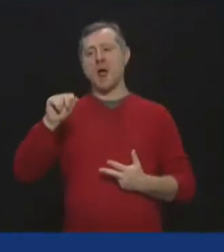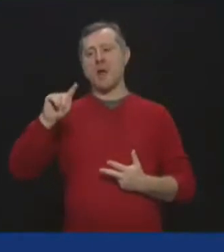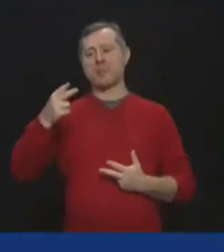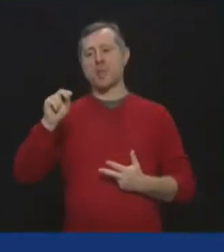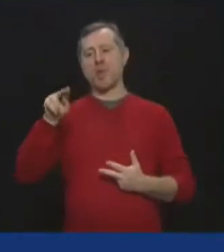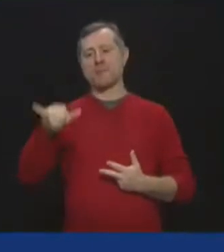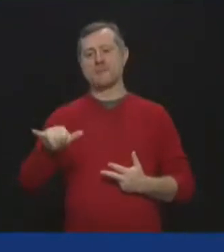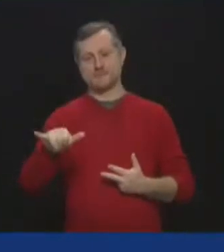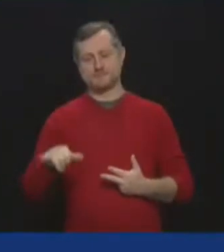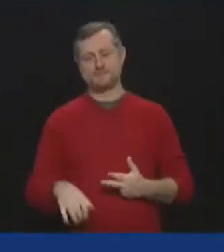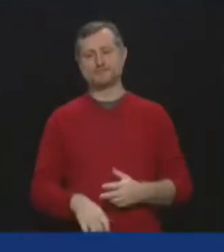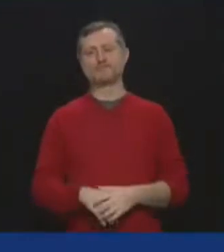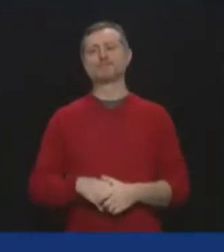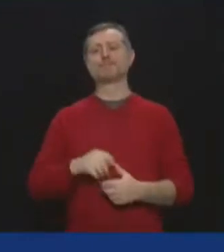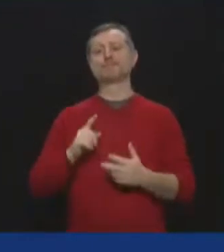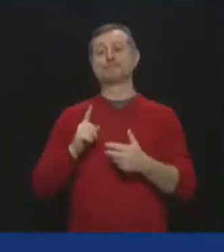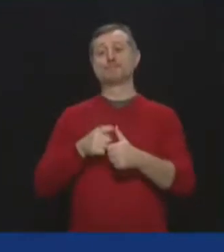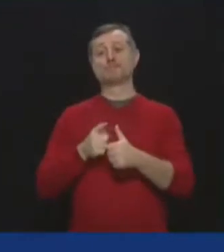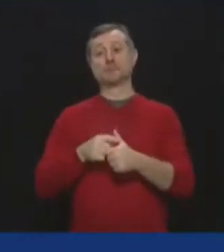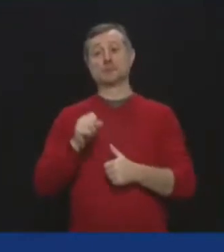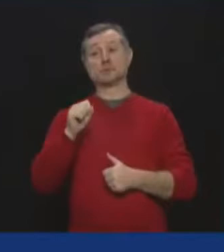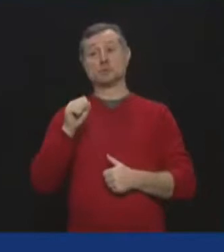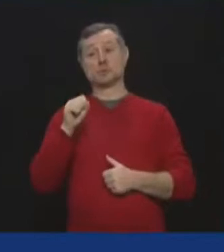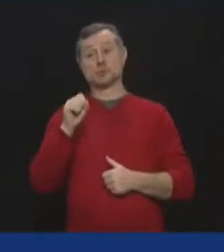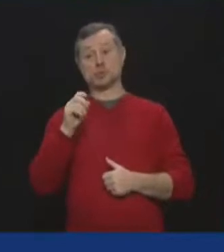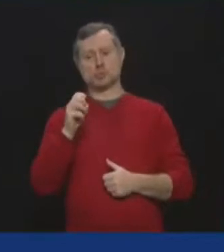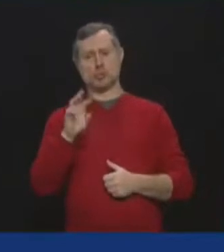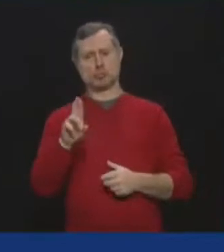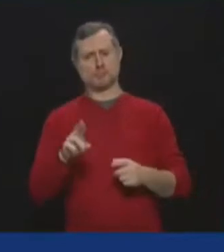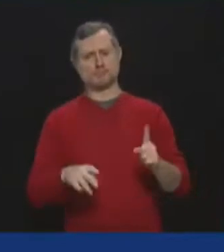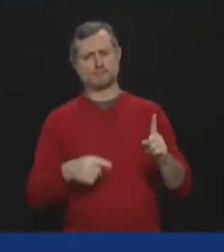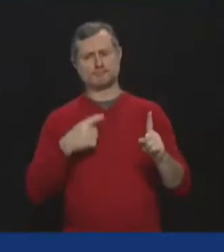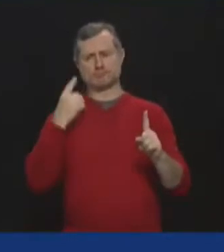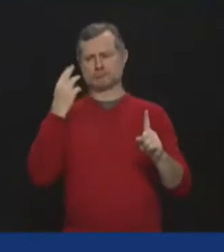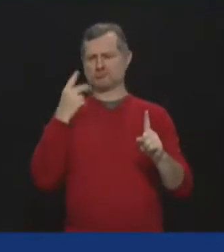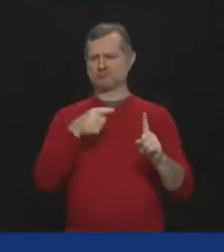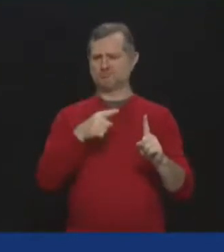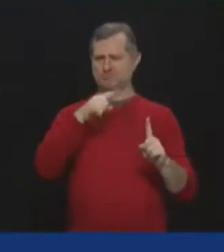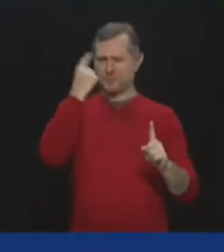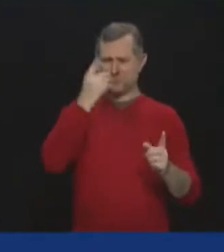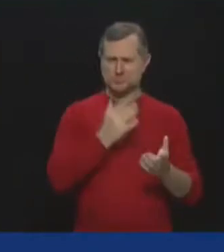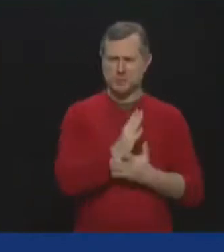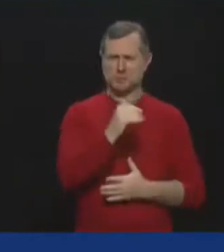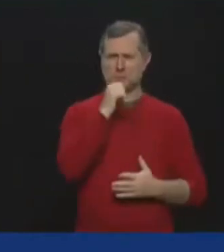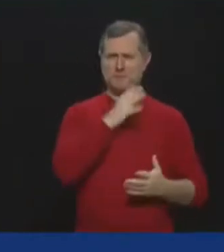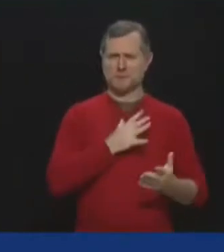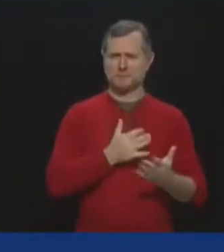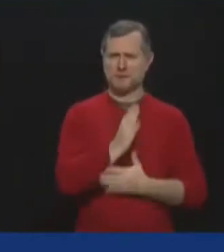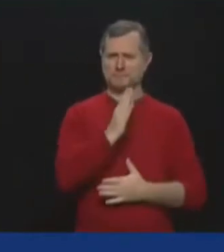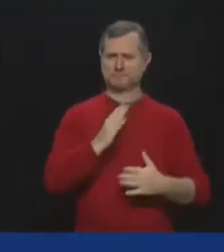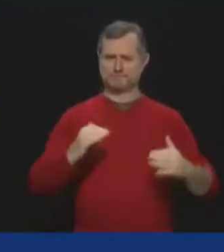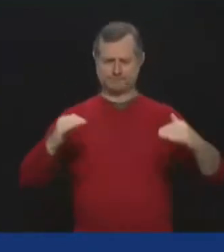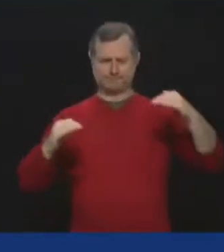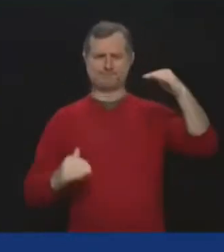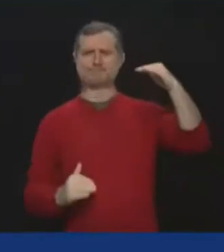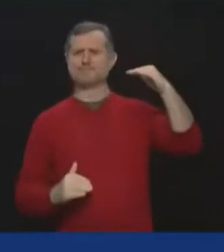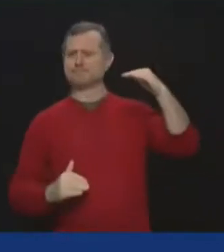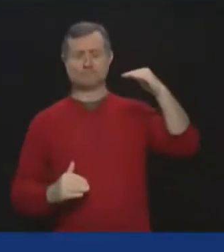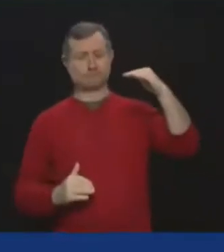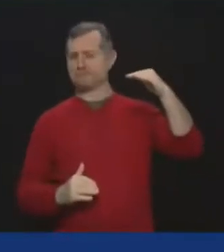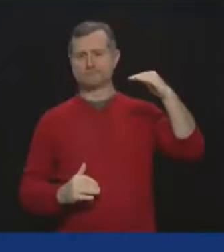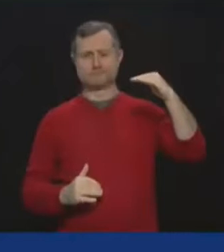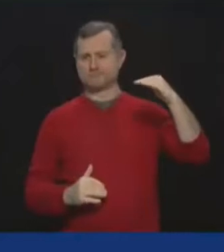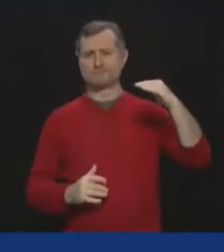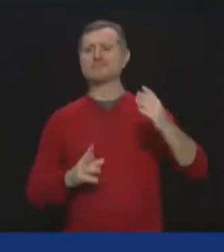to recognize that there was a duality of women's rights and black rights that made the search and the struggle for